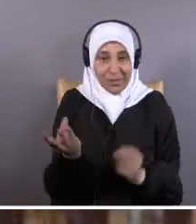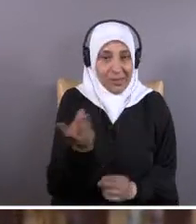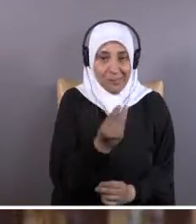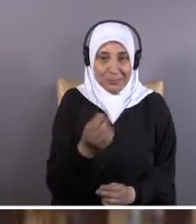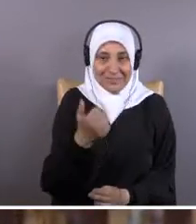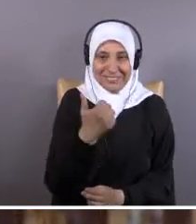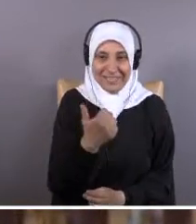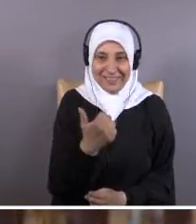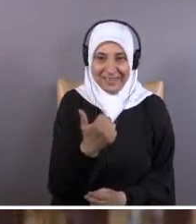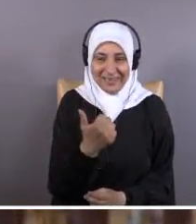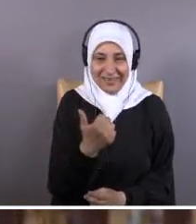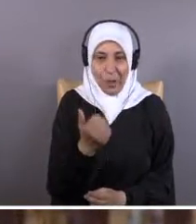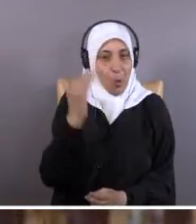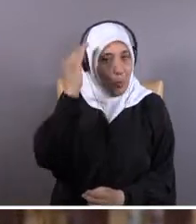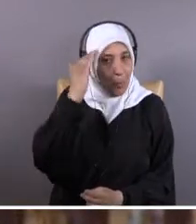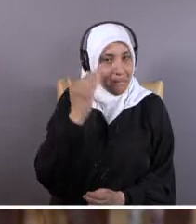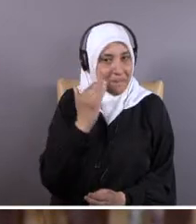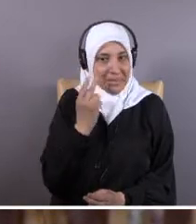2 daughters,